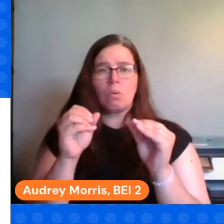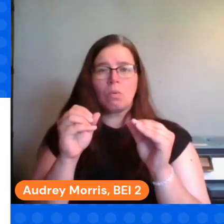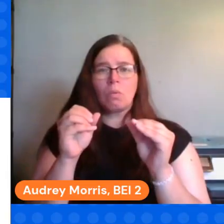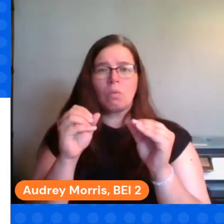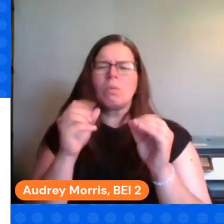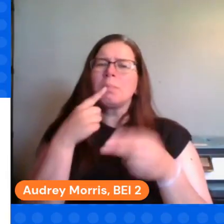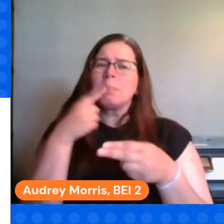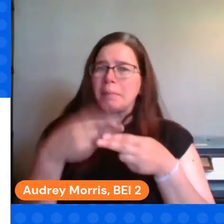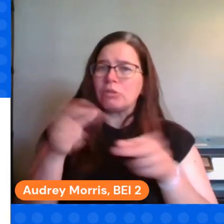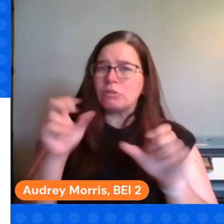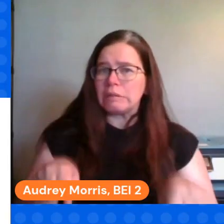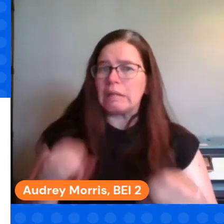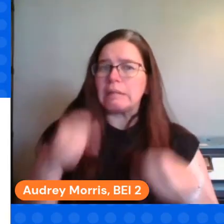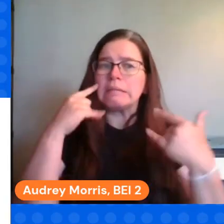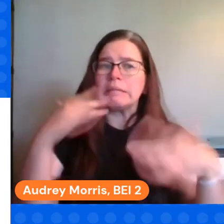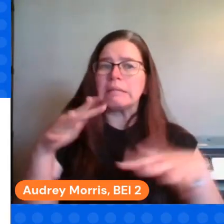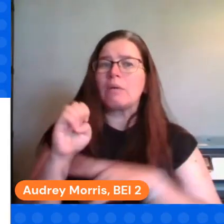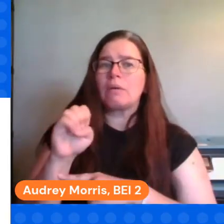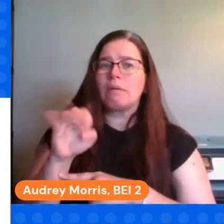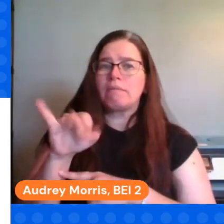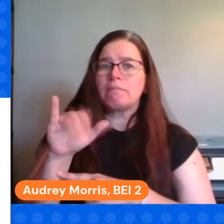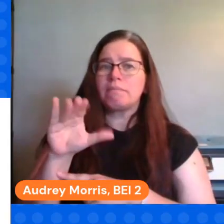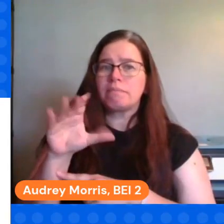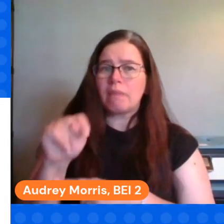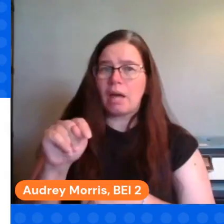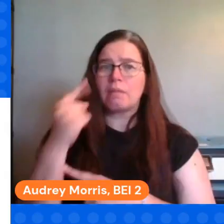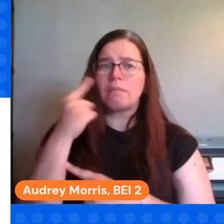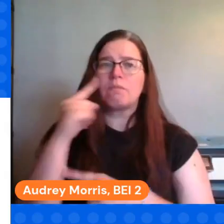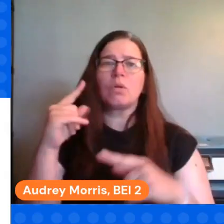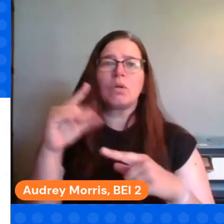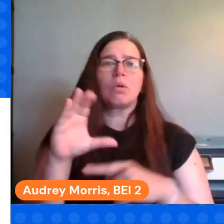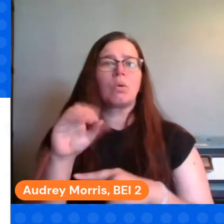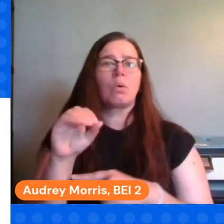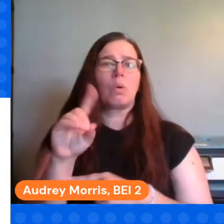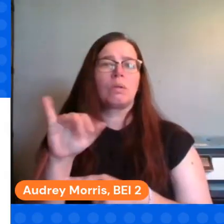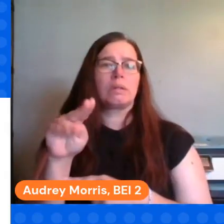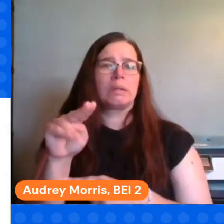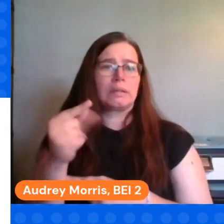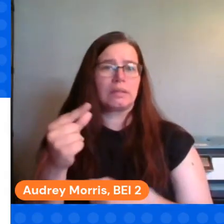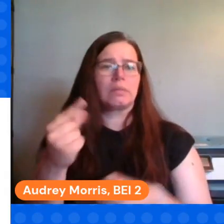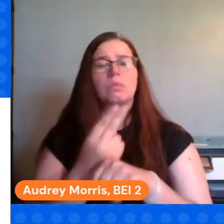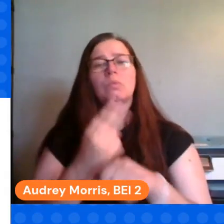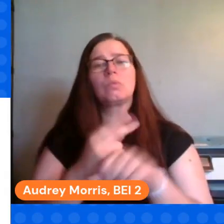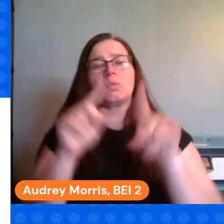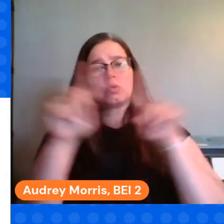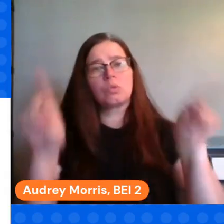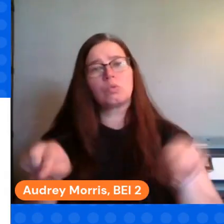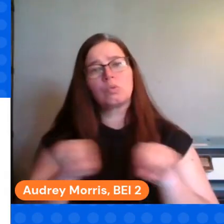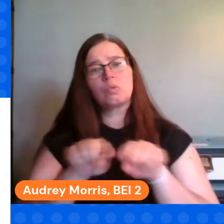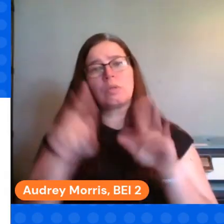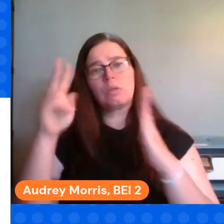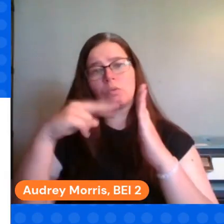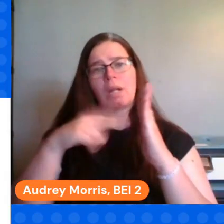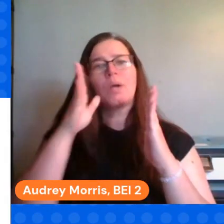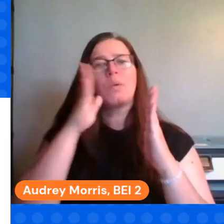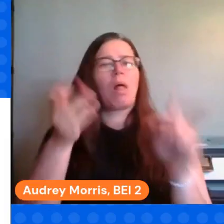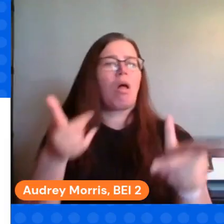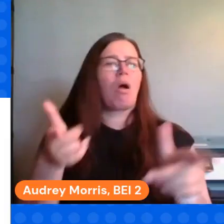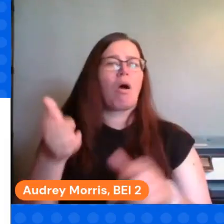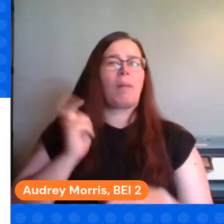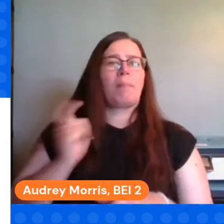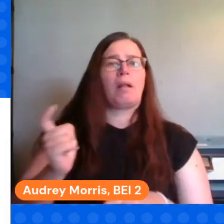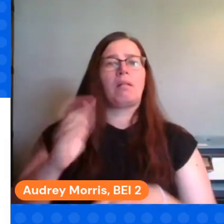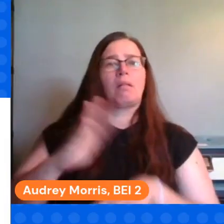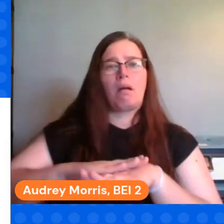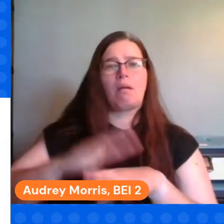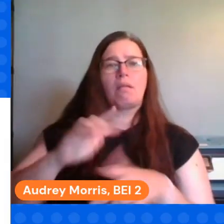can turn on sound effects for coding blocks. If you turn on the screen reader, that will automatically be on. And now you can